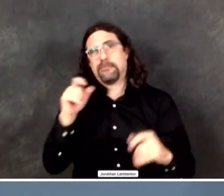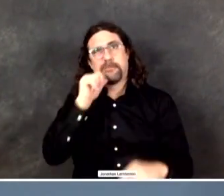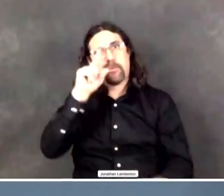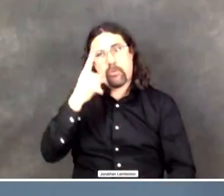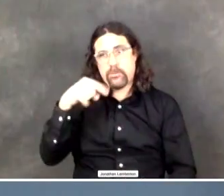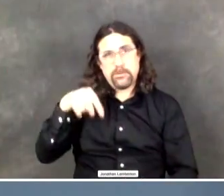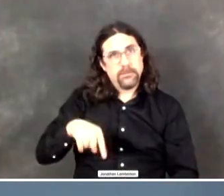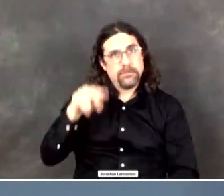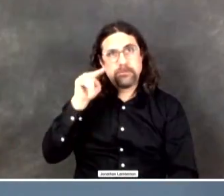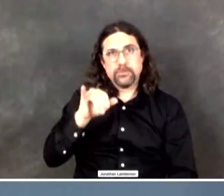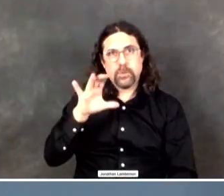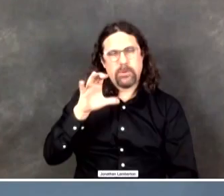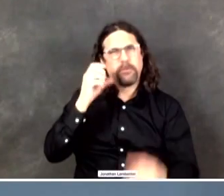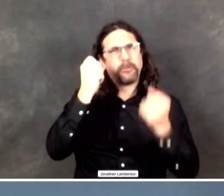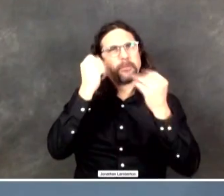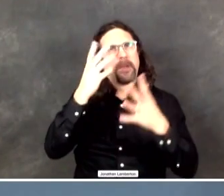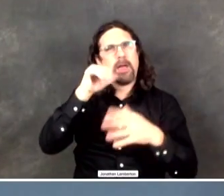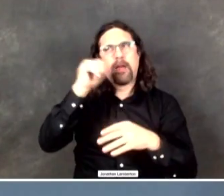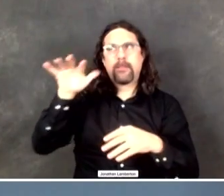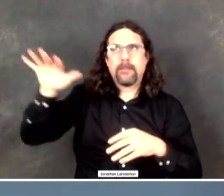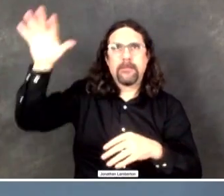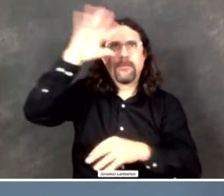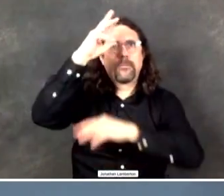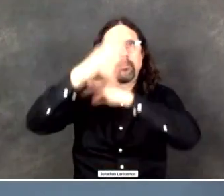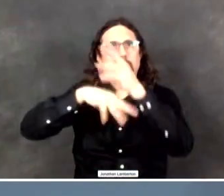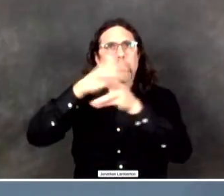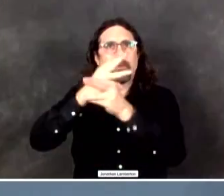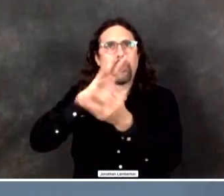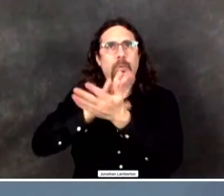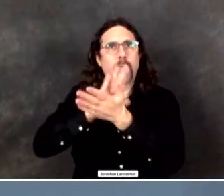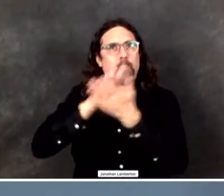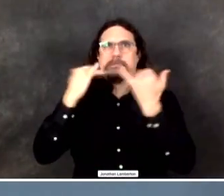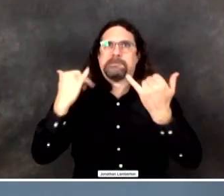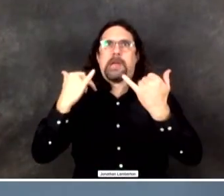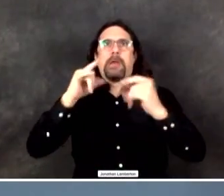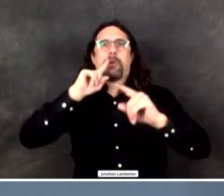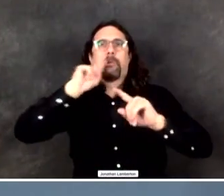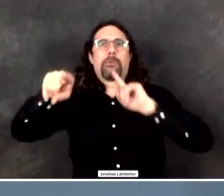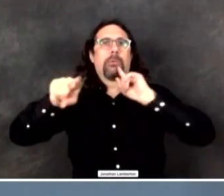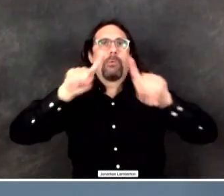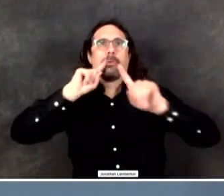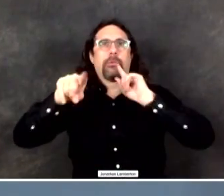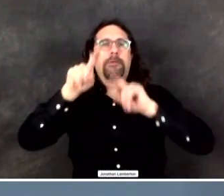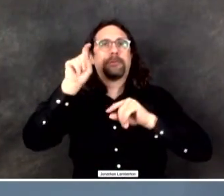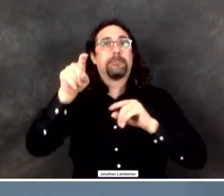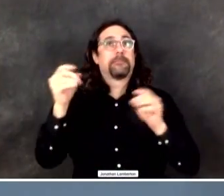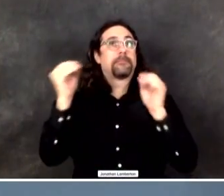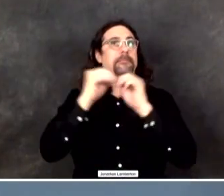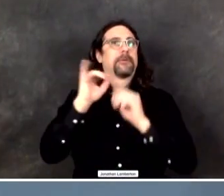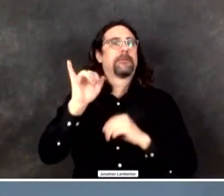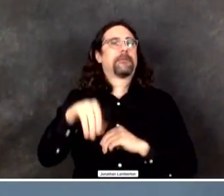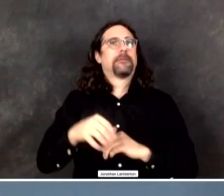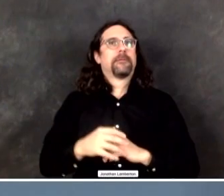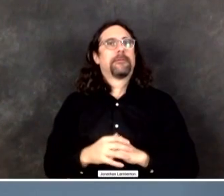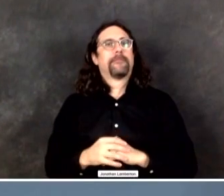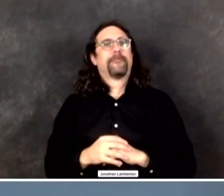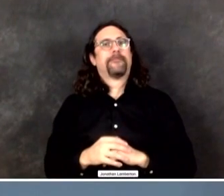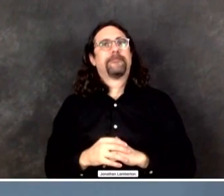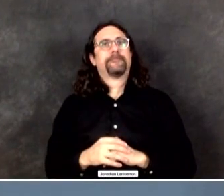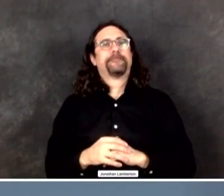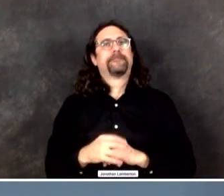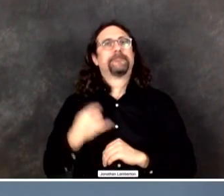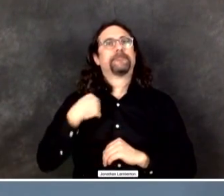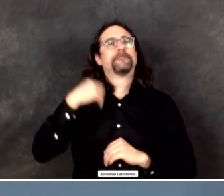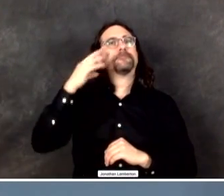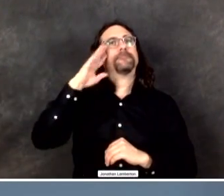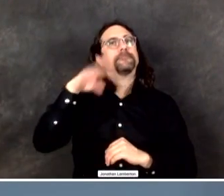mode. We know what an undertaking this has been, but we want to thank you. Remember the two words that we've continued to